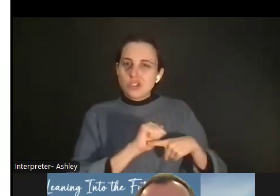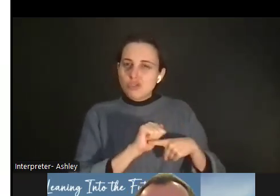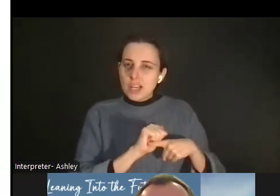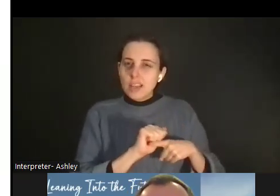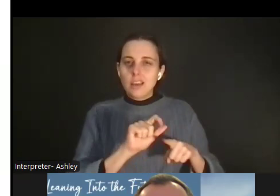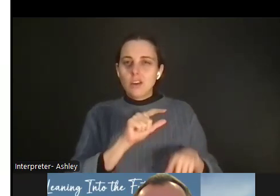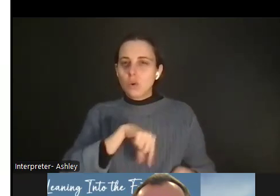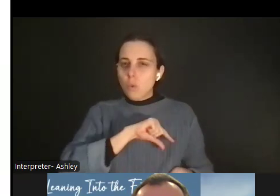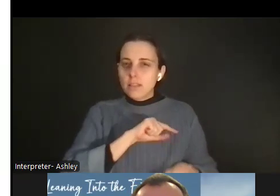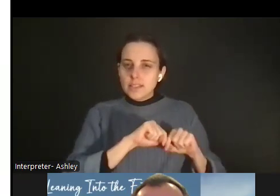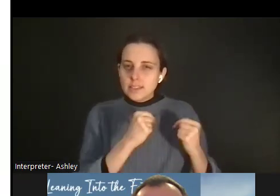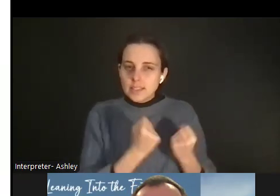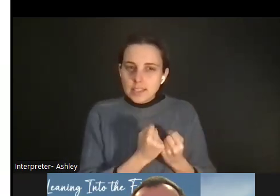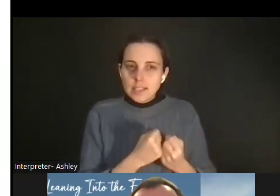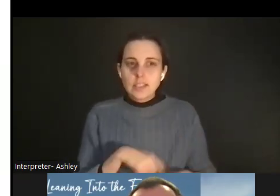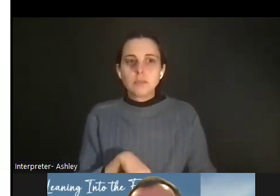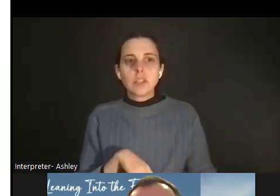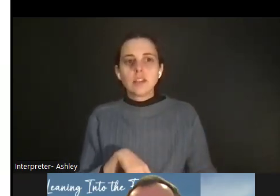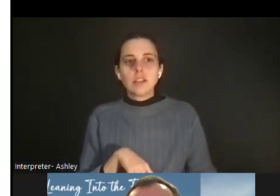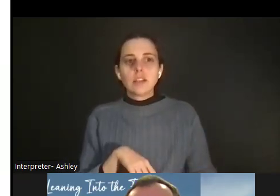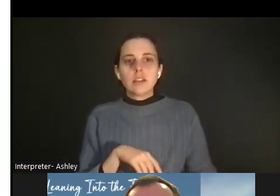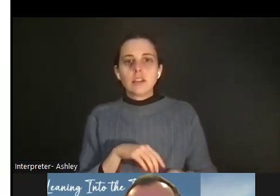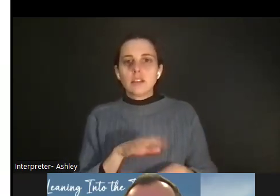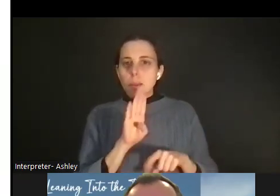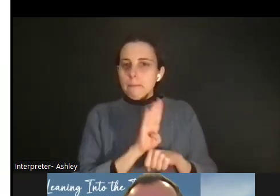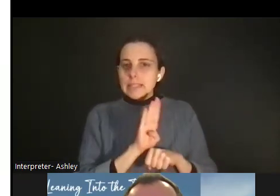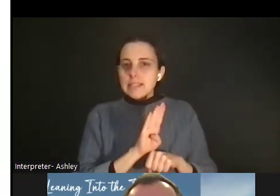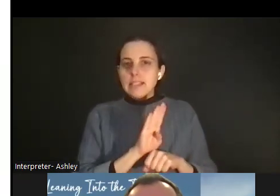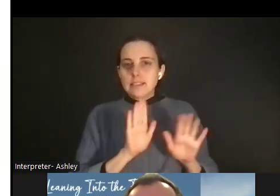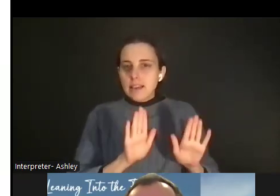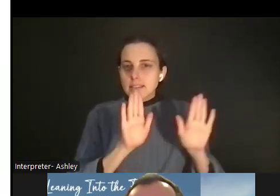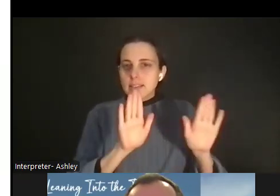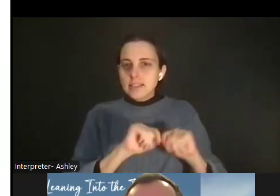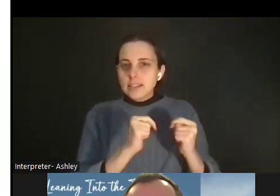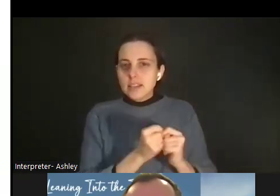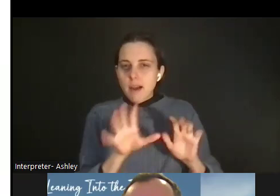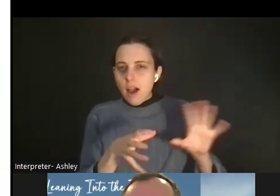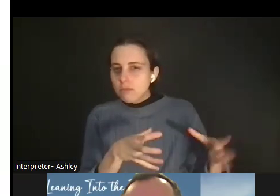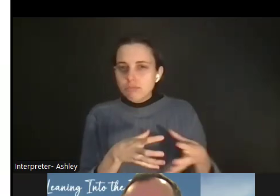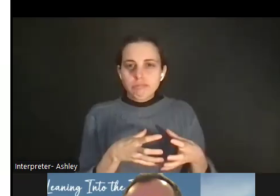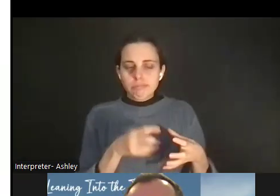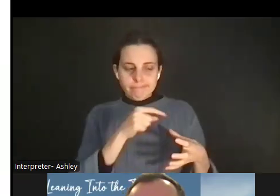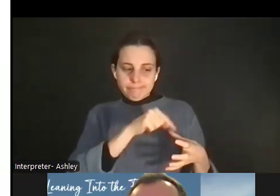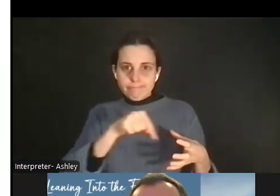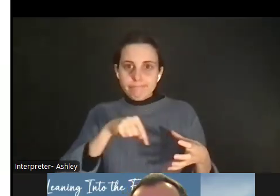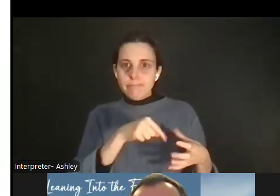or project management office and excellence team. We have those very skilled mentors that have been teaching Lean for a